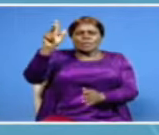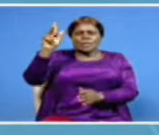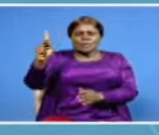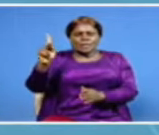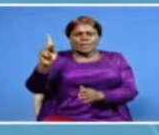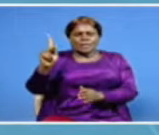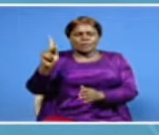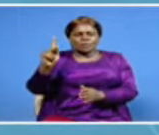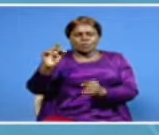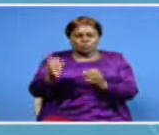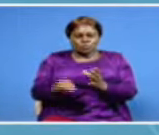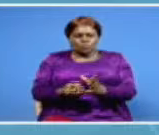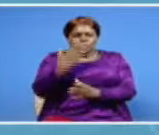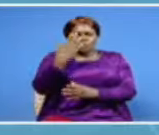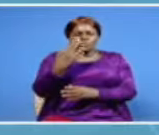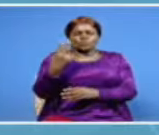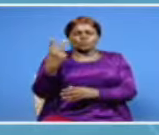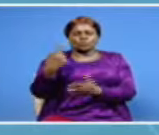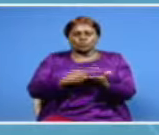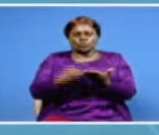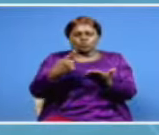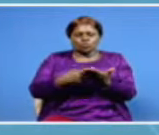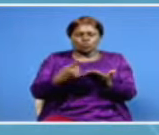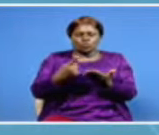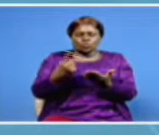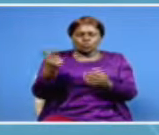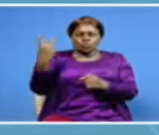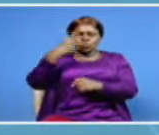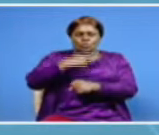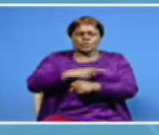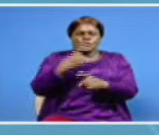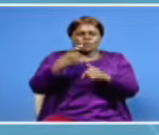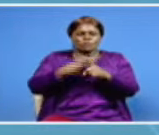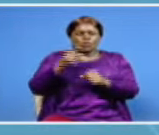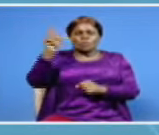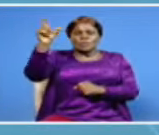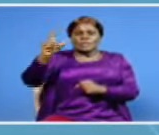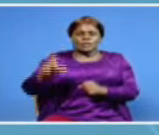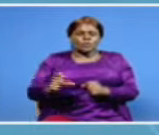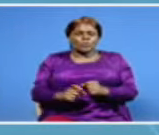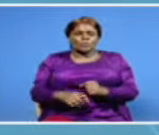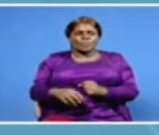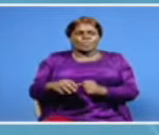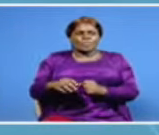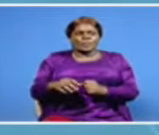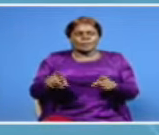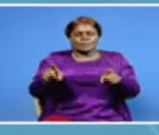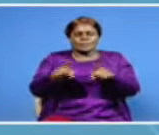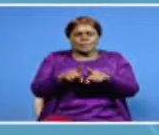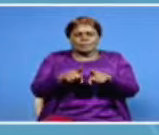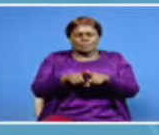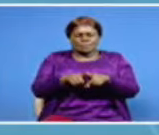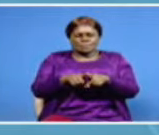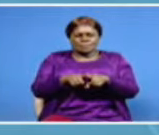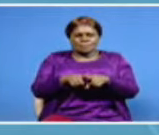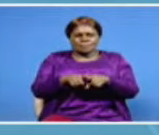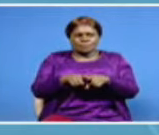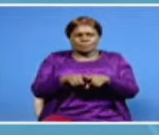to mark the culmination of 2 weeks for the athletes from region. The camps,